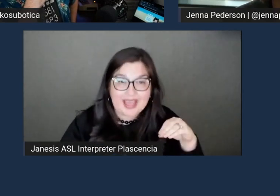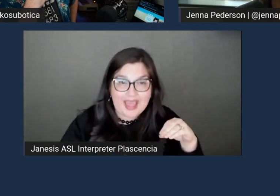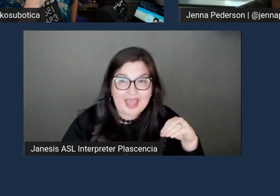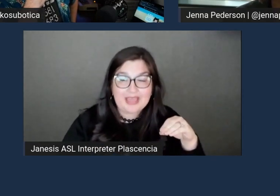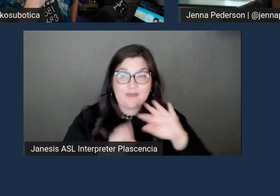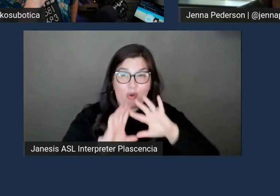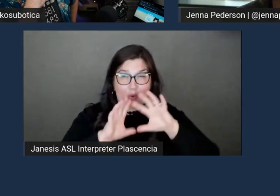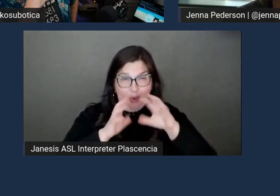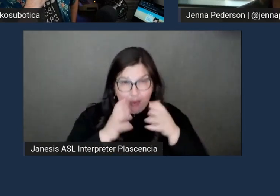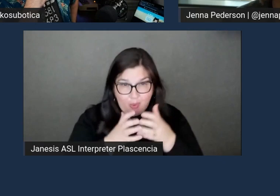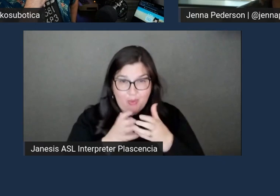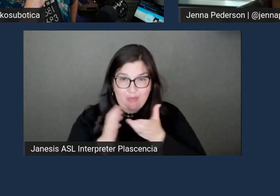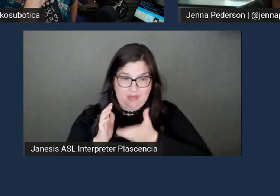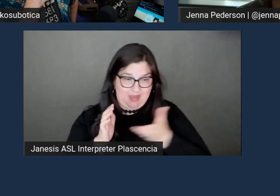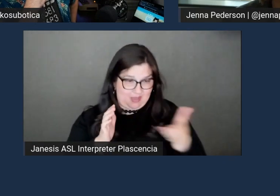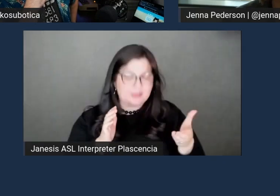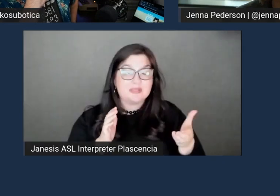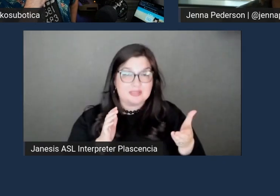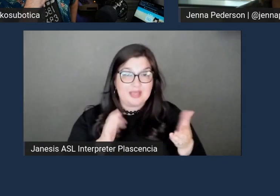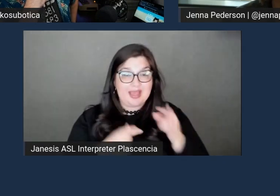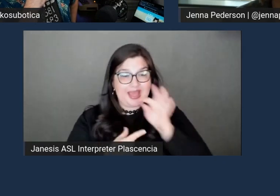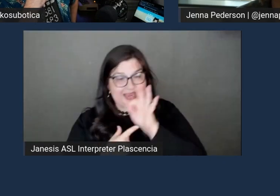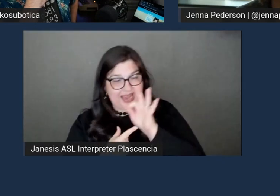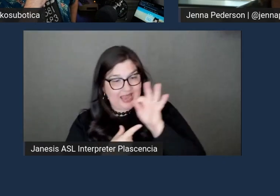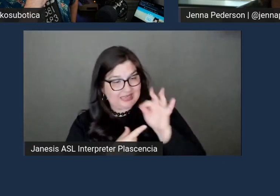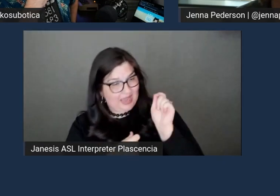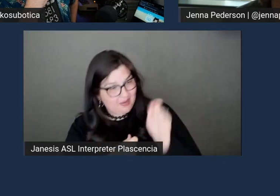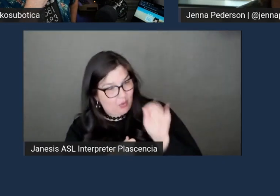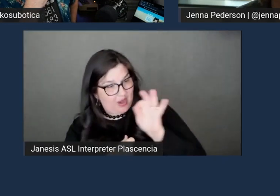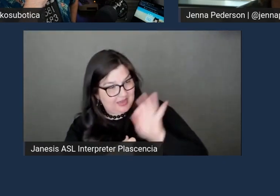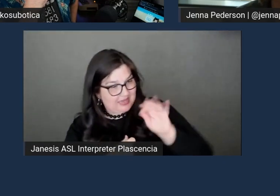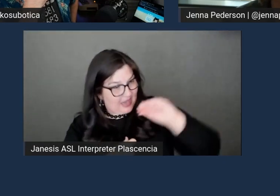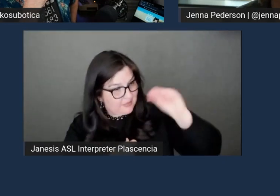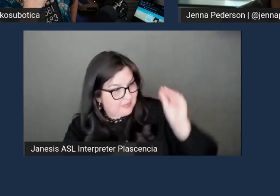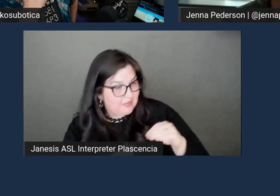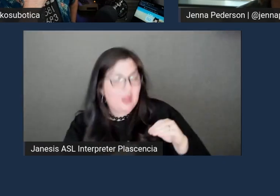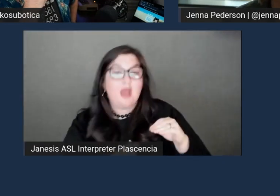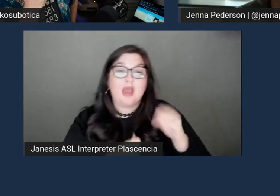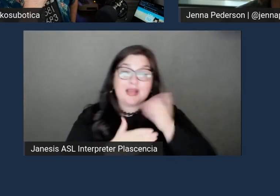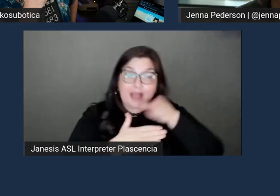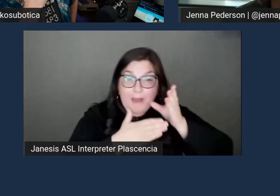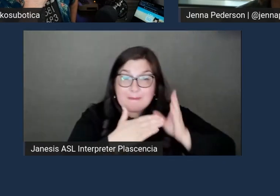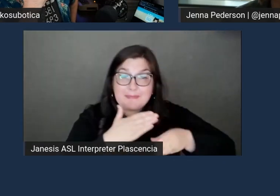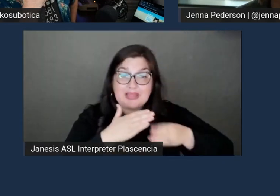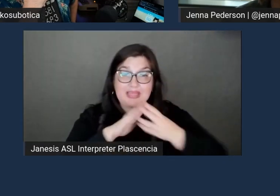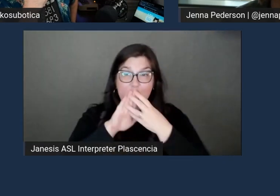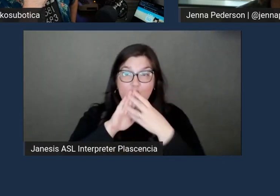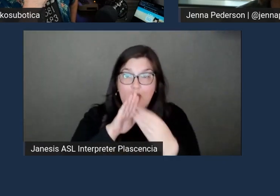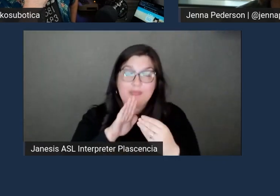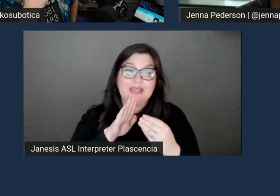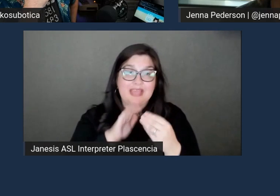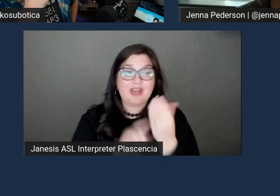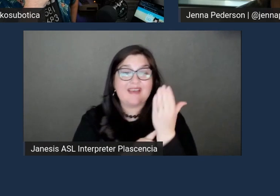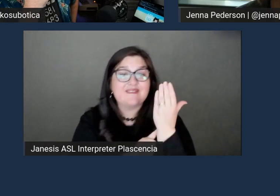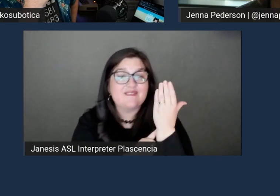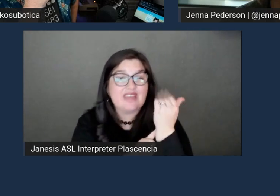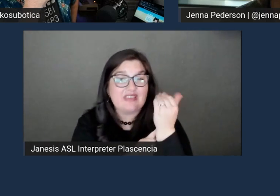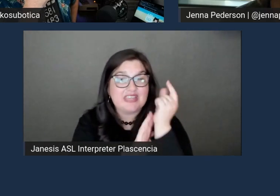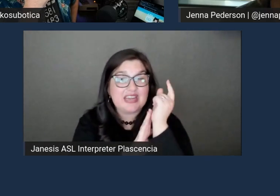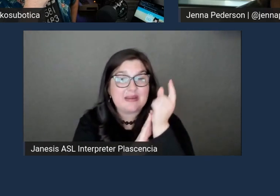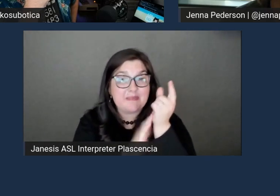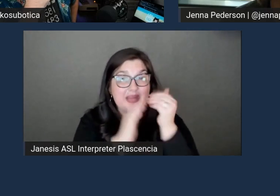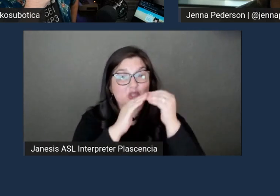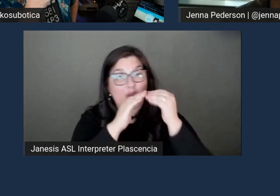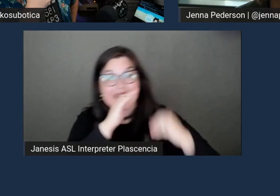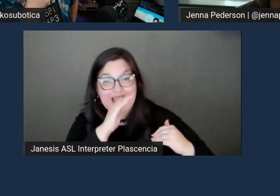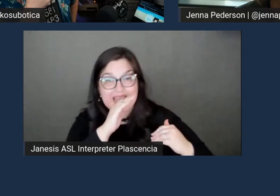objects. 99.99% of all of my objects have to complete replication within 15 minutes or less. And Ian, I